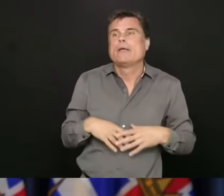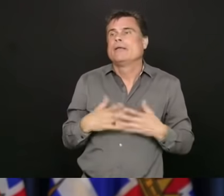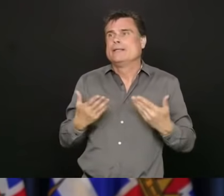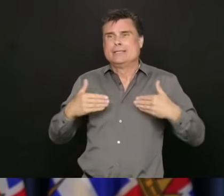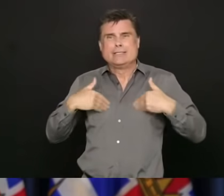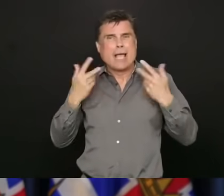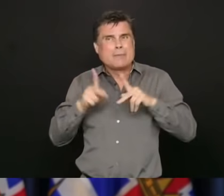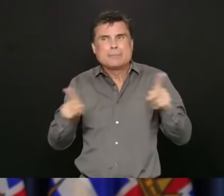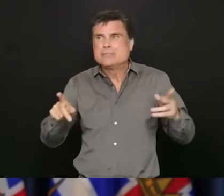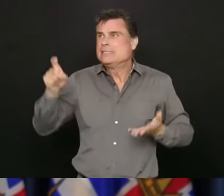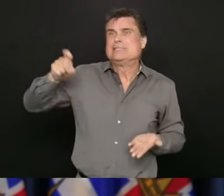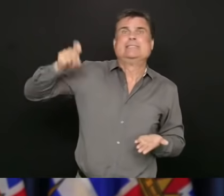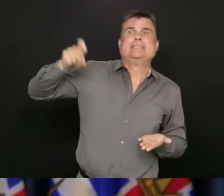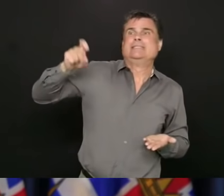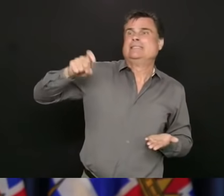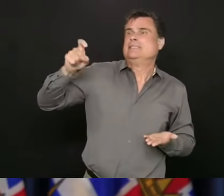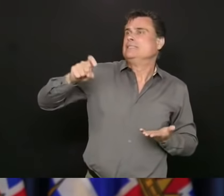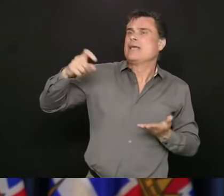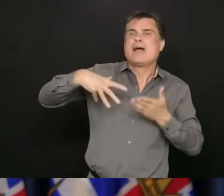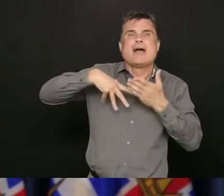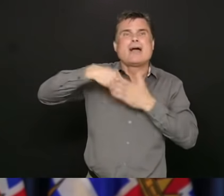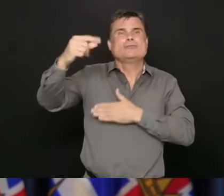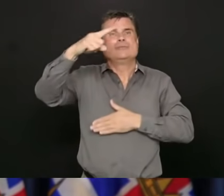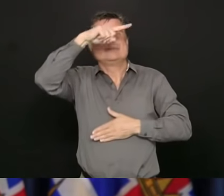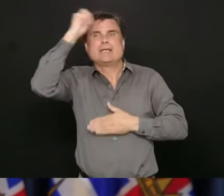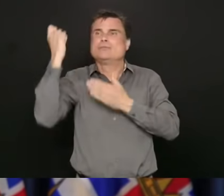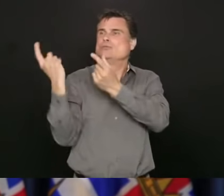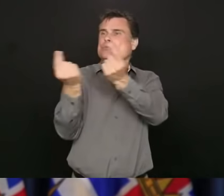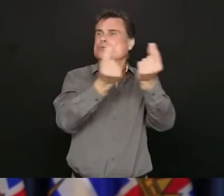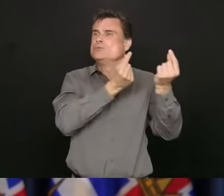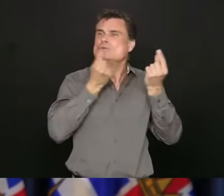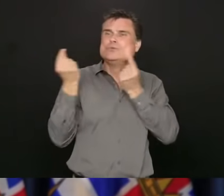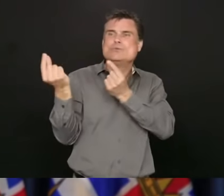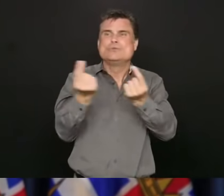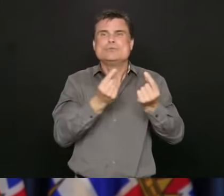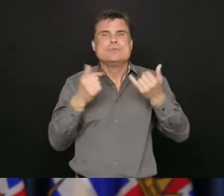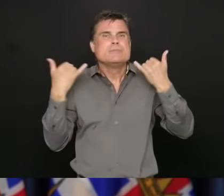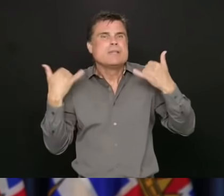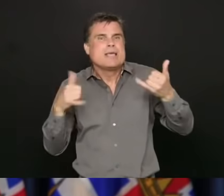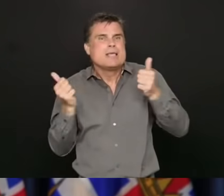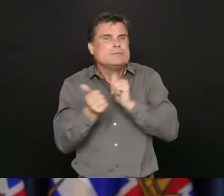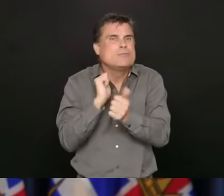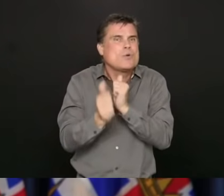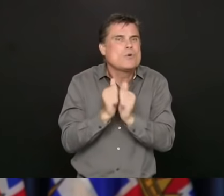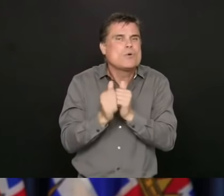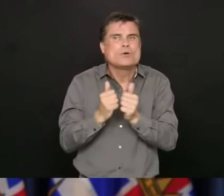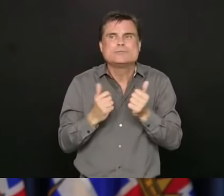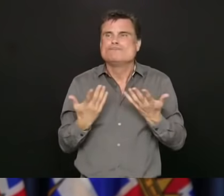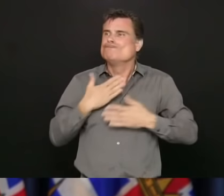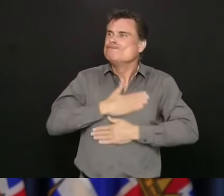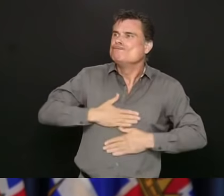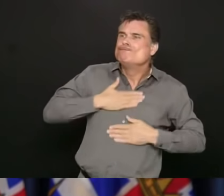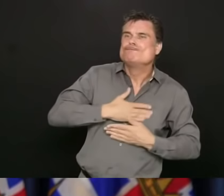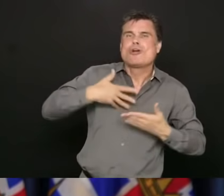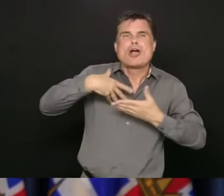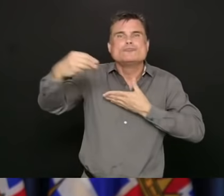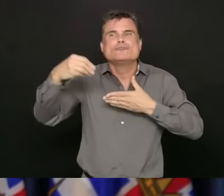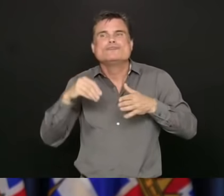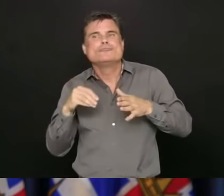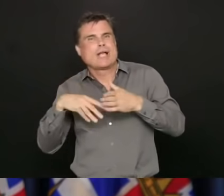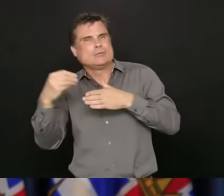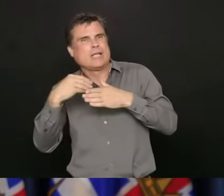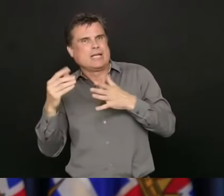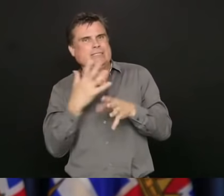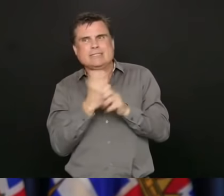enjoying the outdoors. We need to make sure that that's safe. So we've been focusing on 1,000 things all at the same time. This is but one of